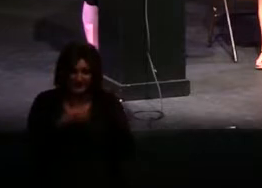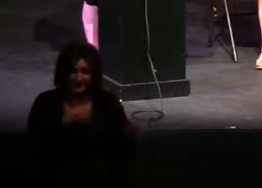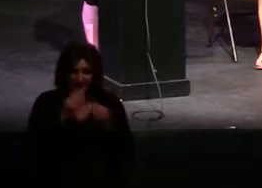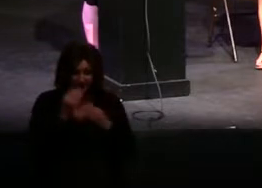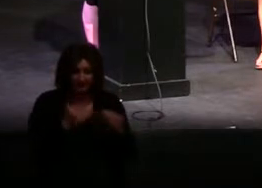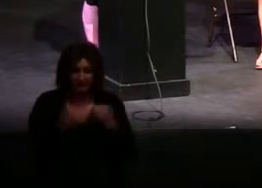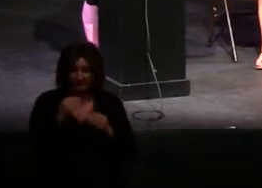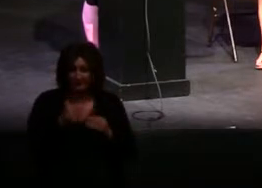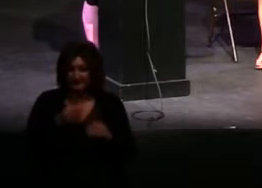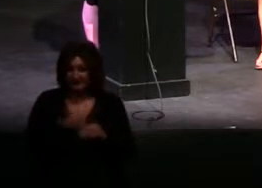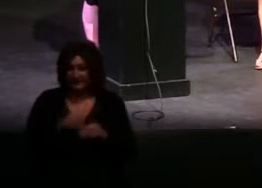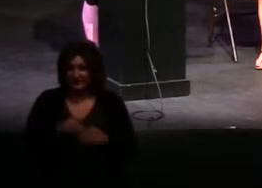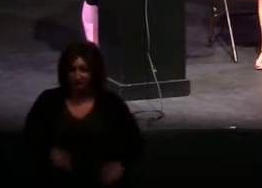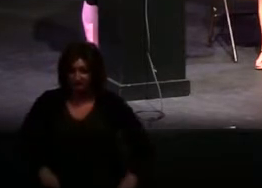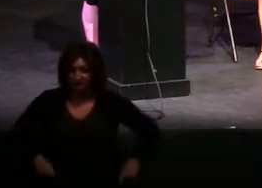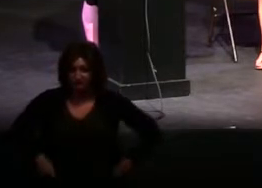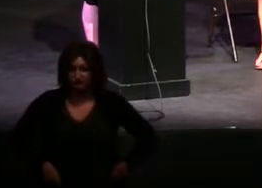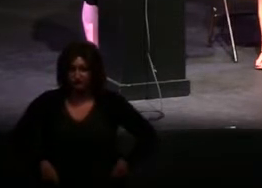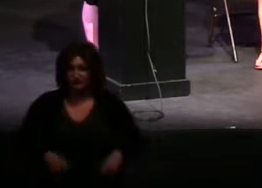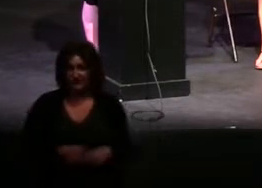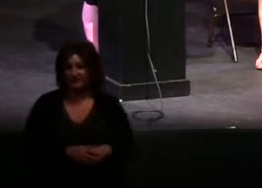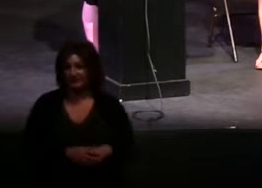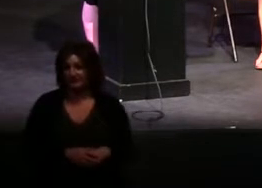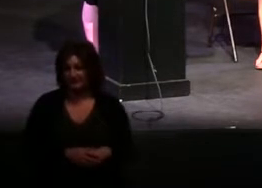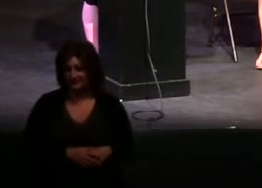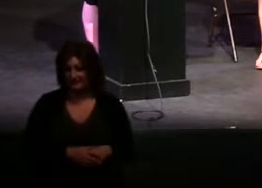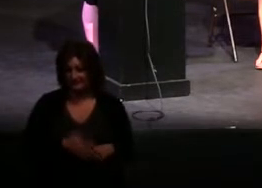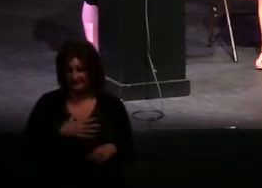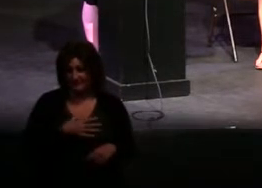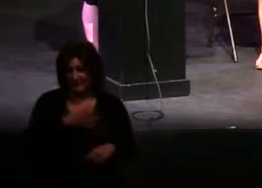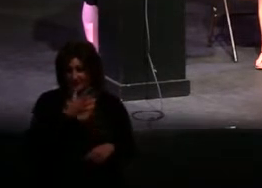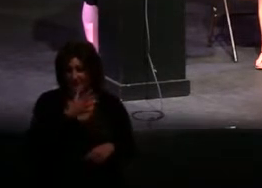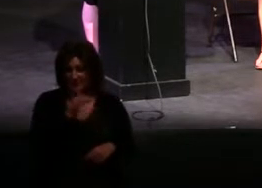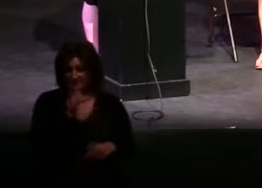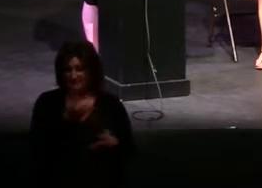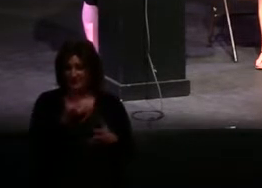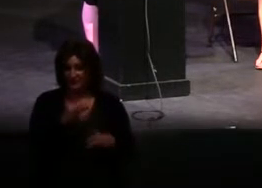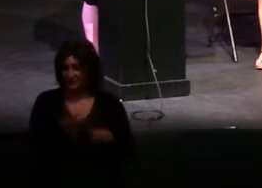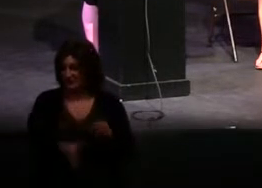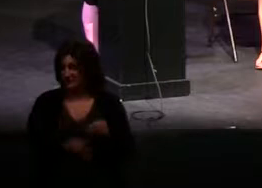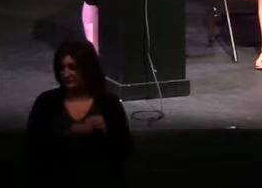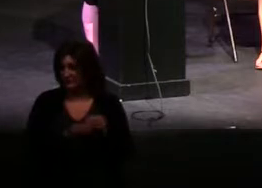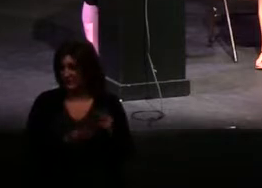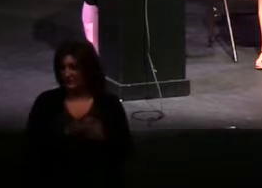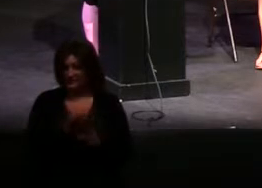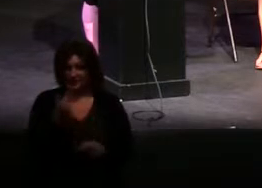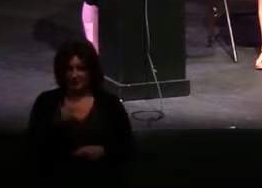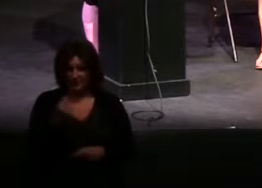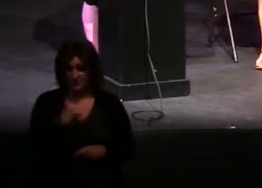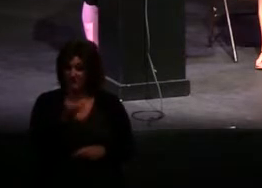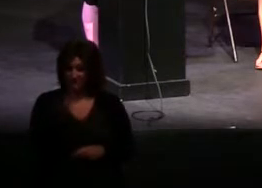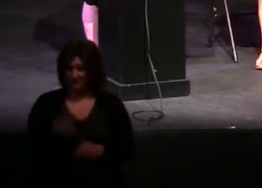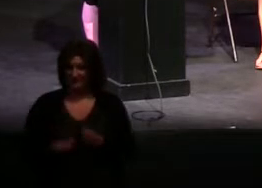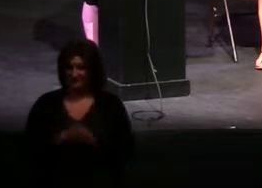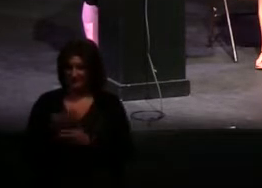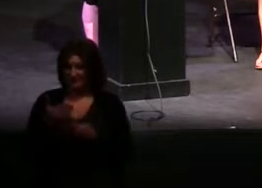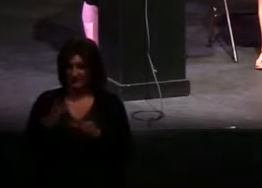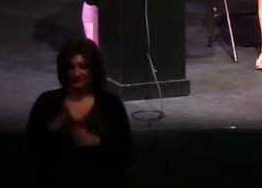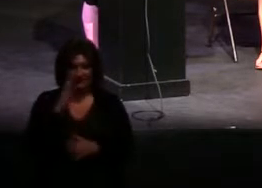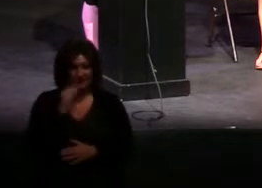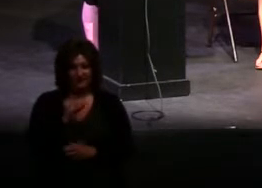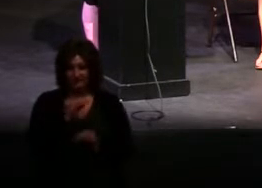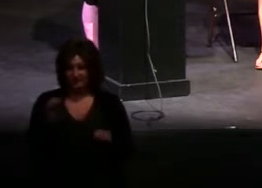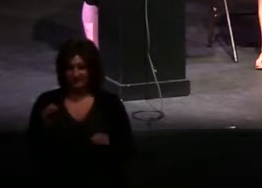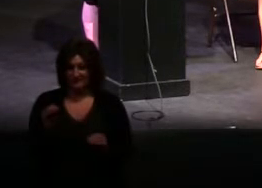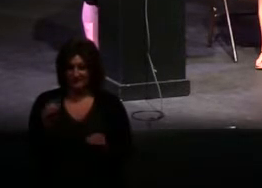gabardine trousers. My mother wanted to put in yellow beans, a type of bean she'd never gardened before.